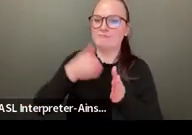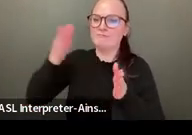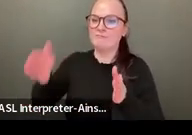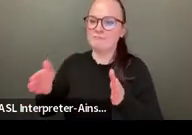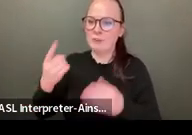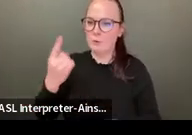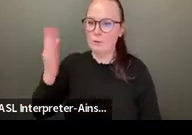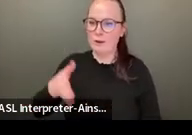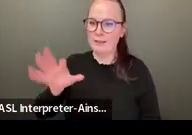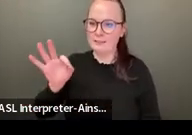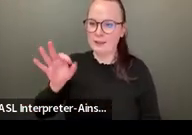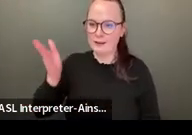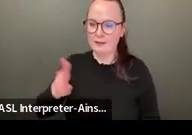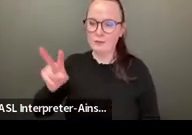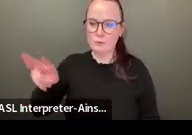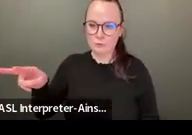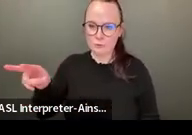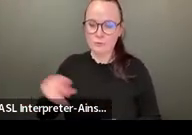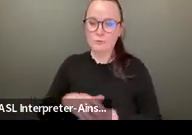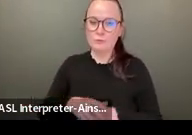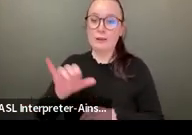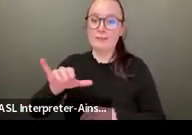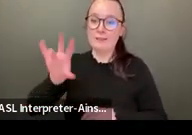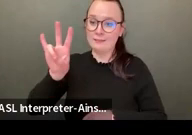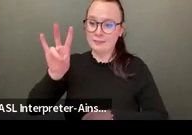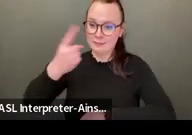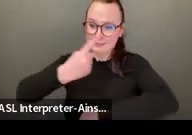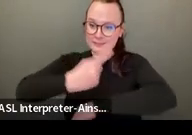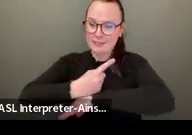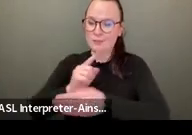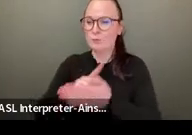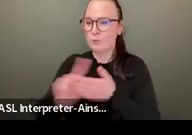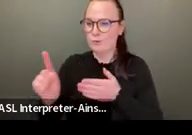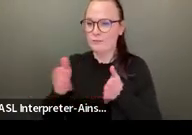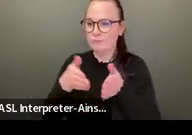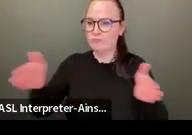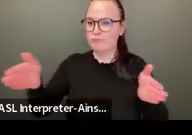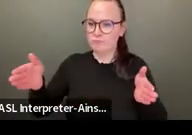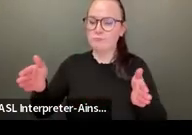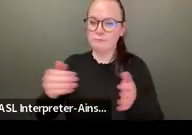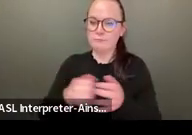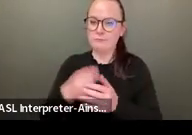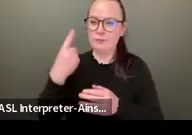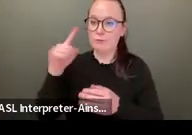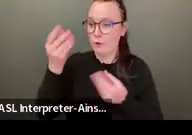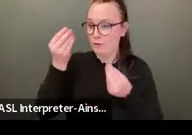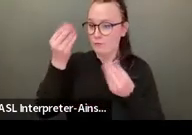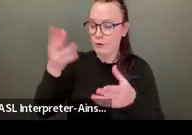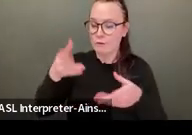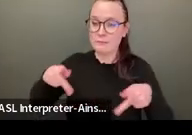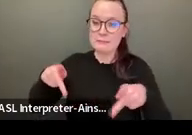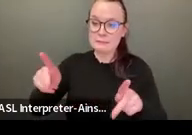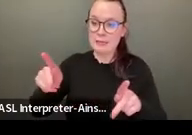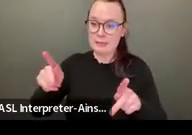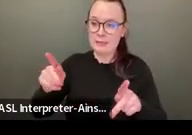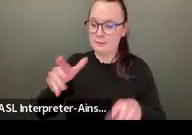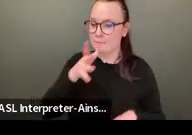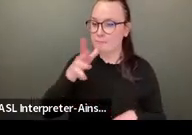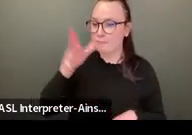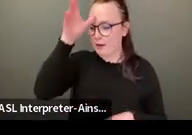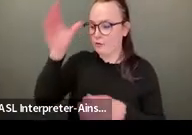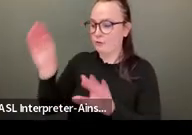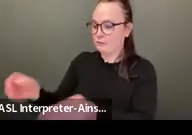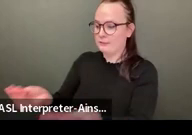that 7 days. So it gives you that time for that informed consent for the parent. It lets them read the